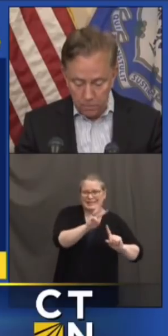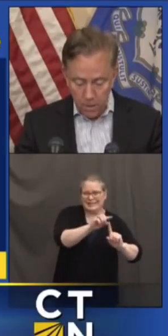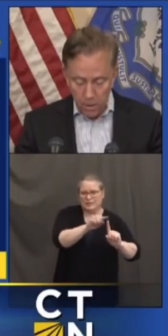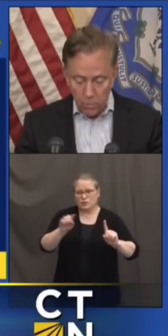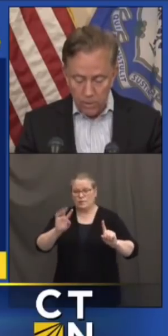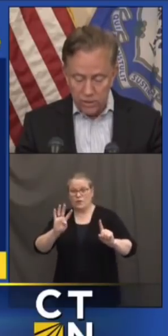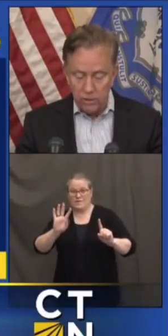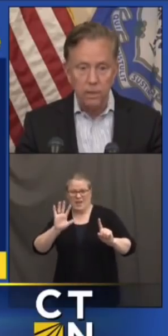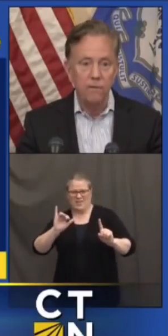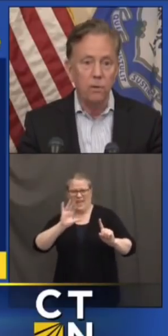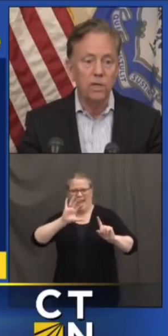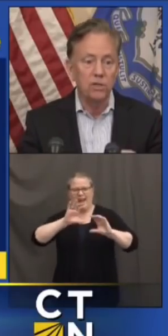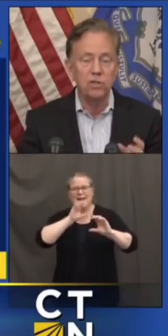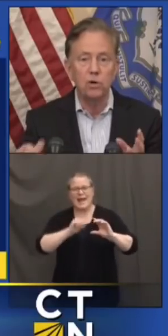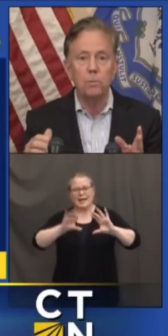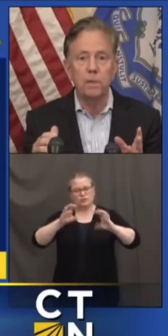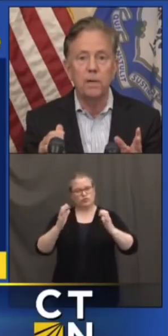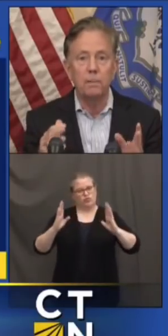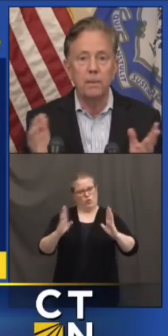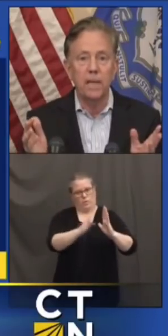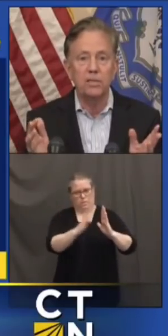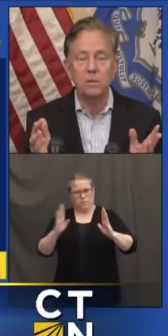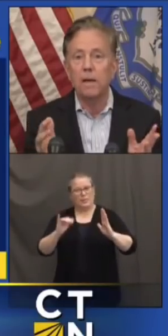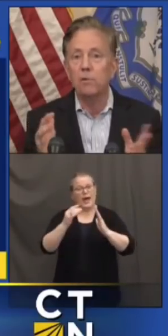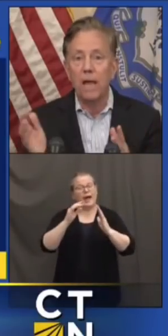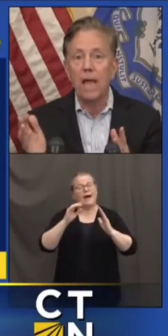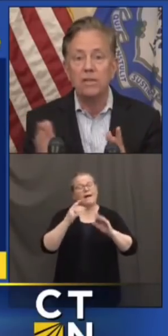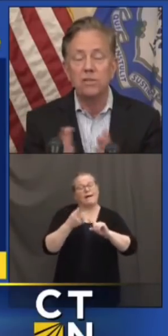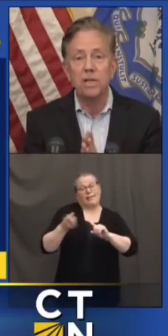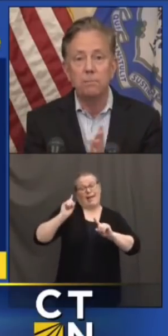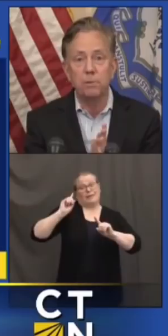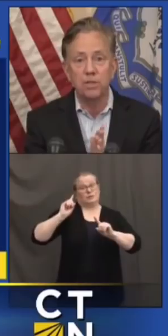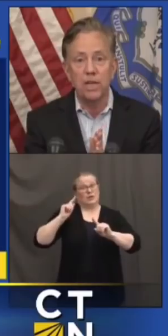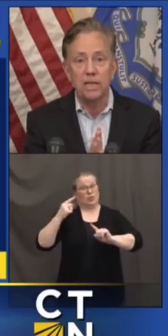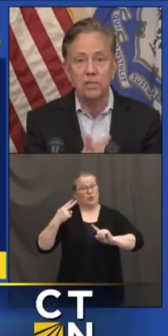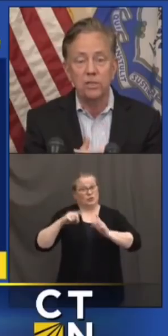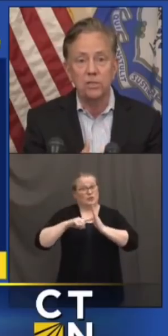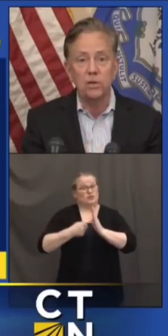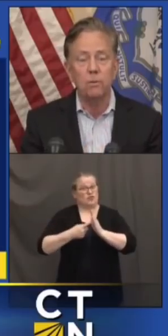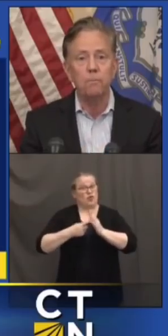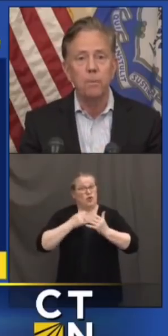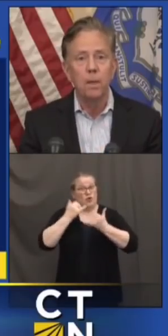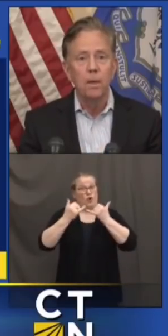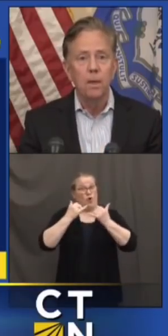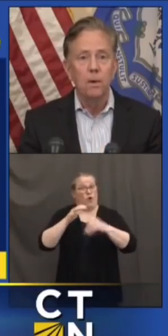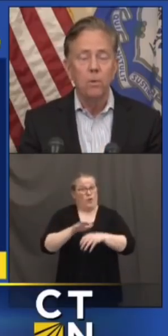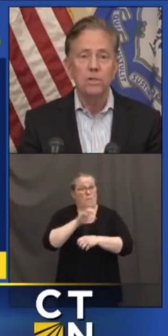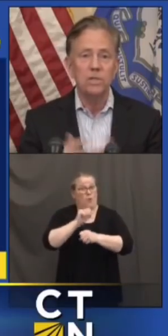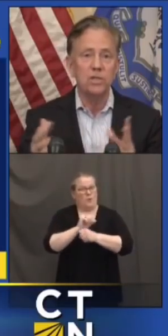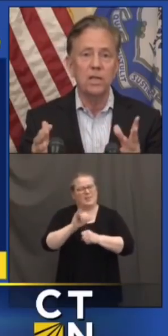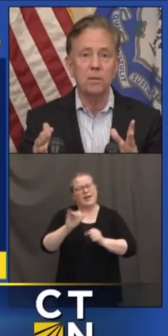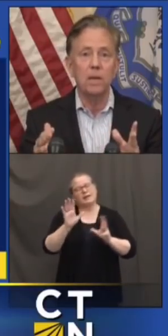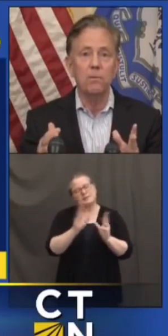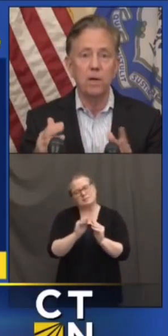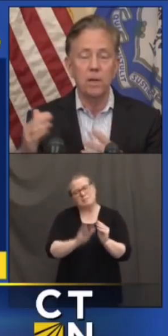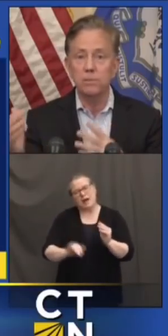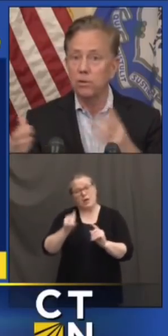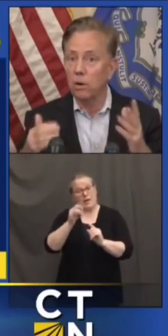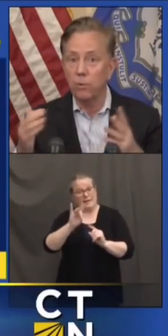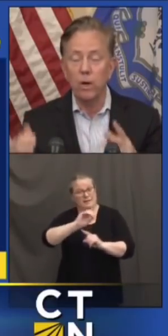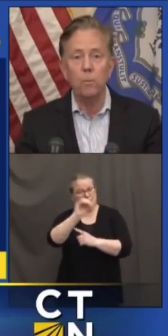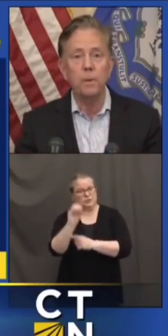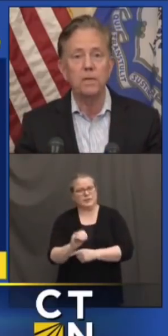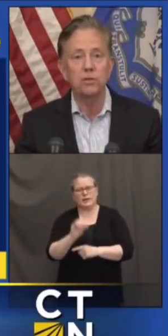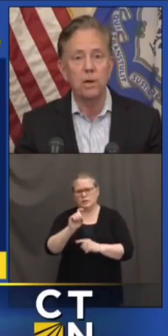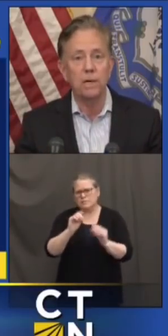group. They've only just opened up, and that's about 18%. So what has this said to me when it comes to